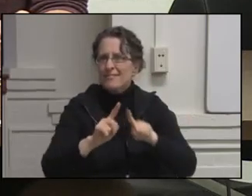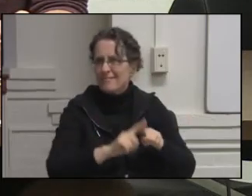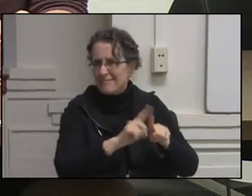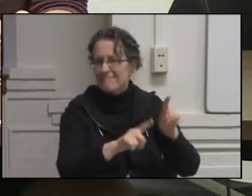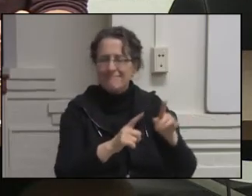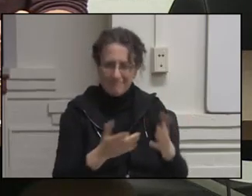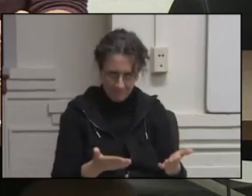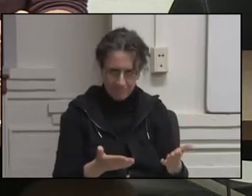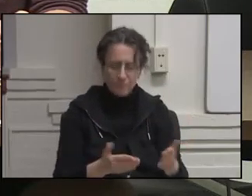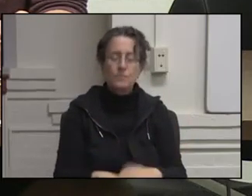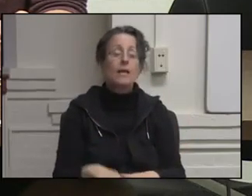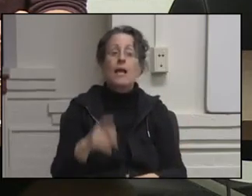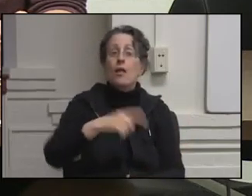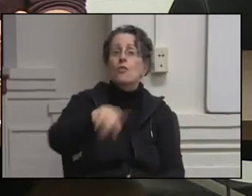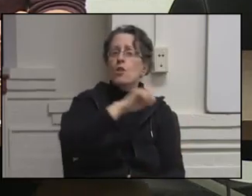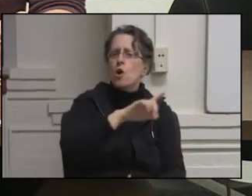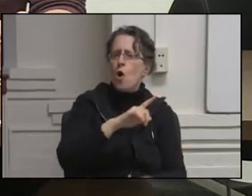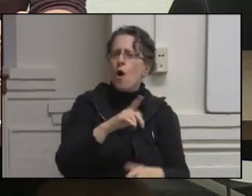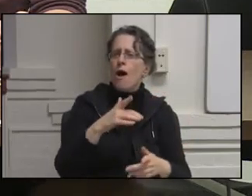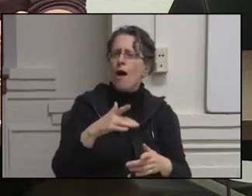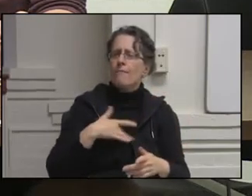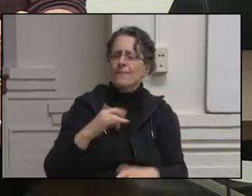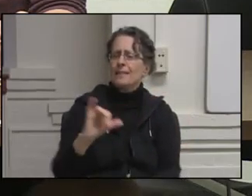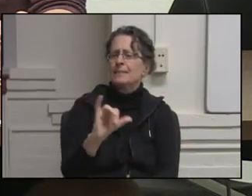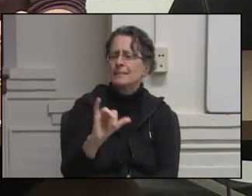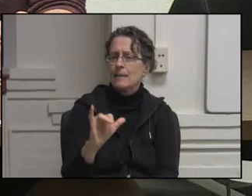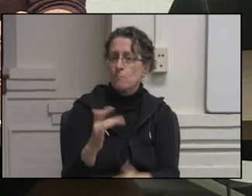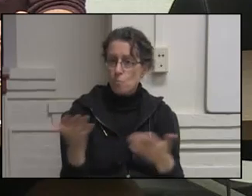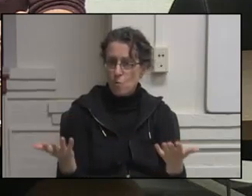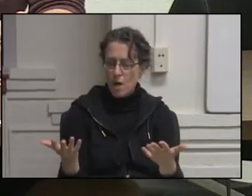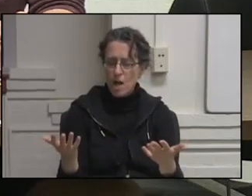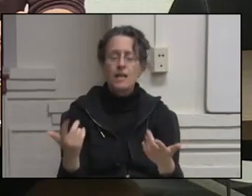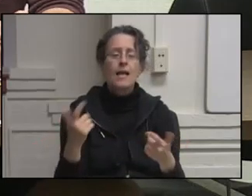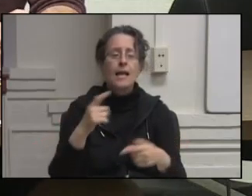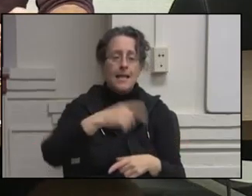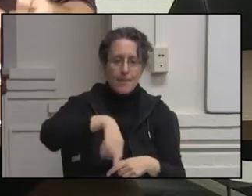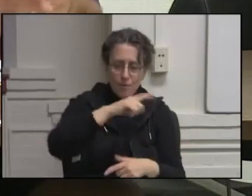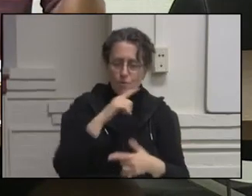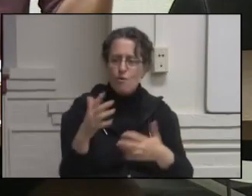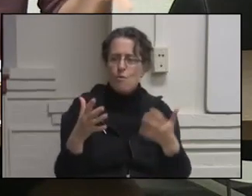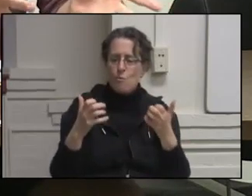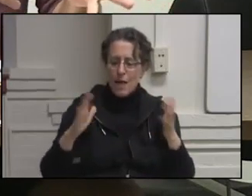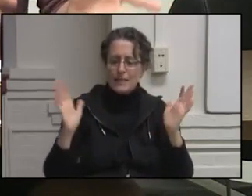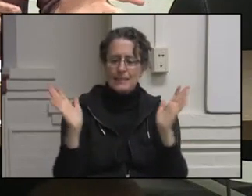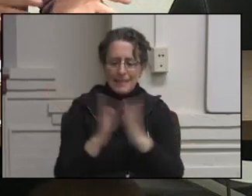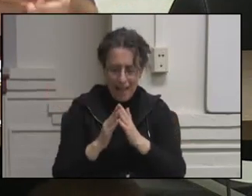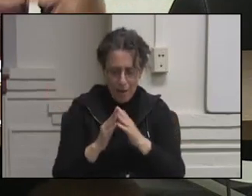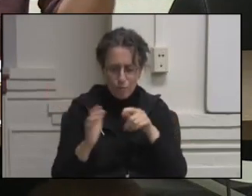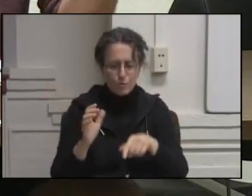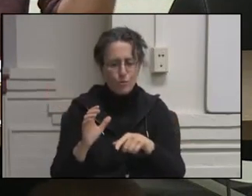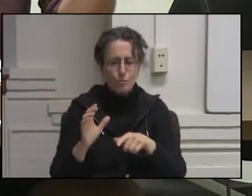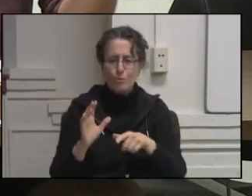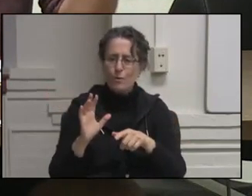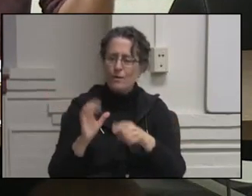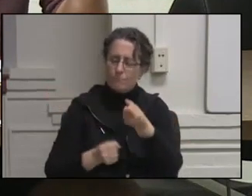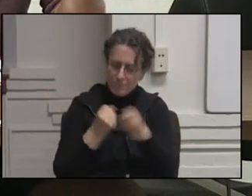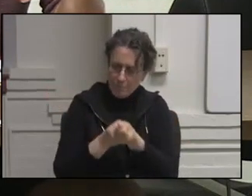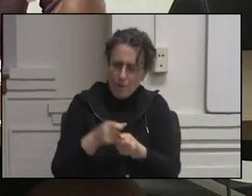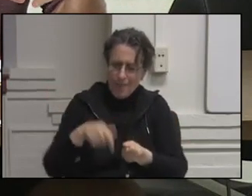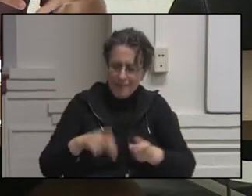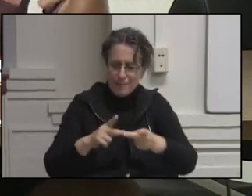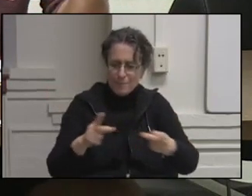the town's focus to shift a little more in this direction. They wanted the town to invest slightly more. They wanted a